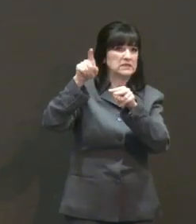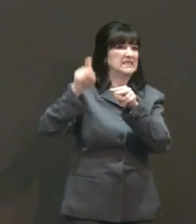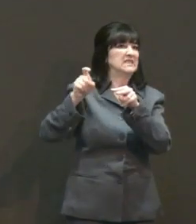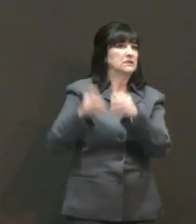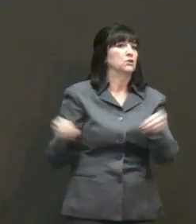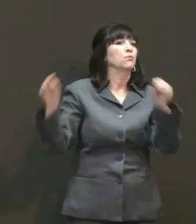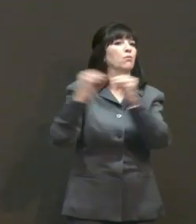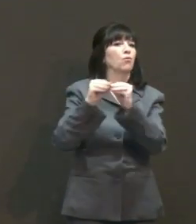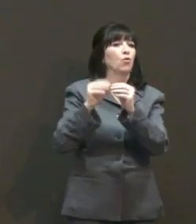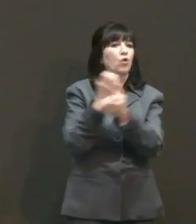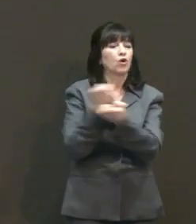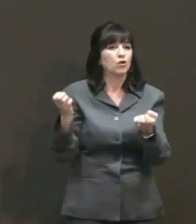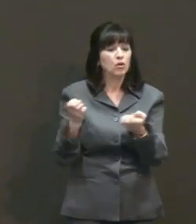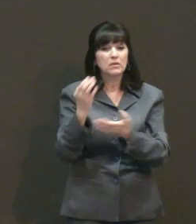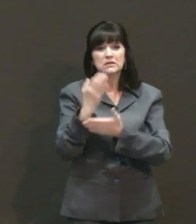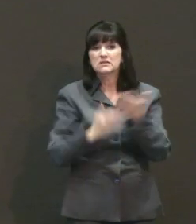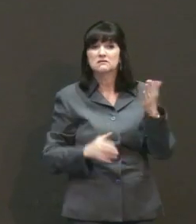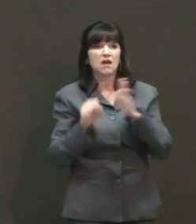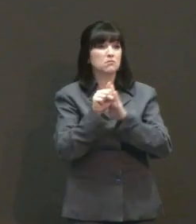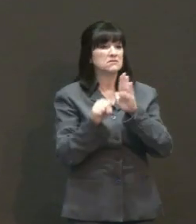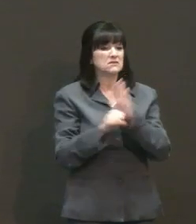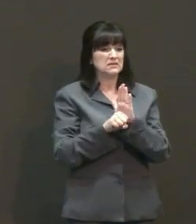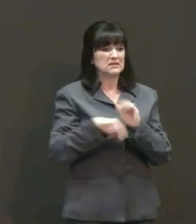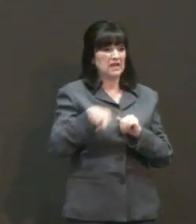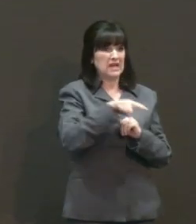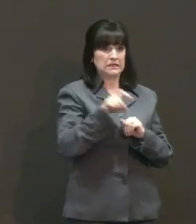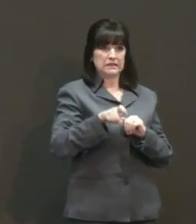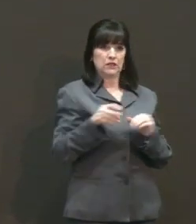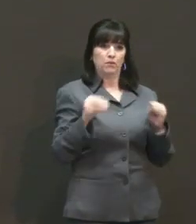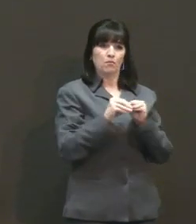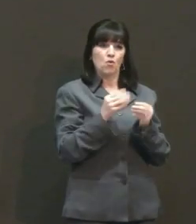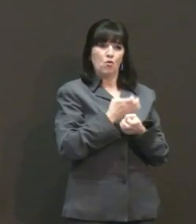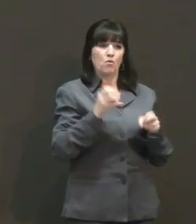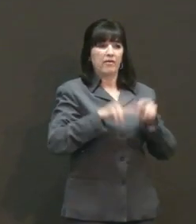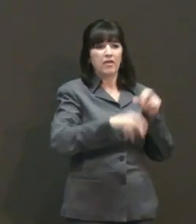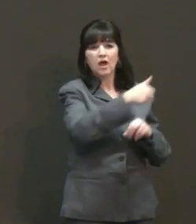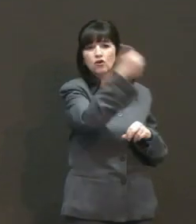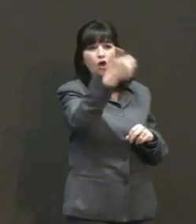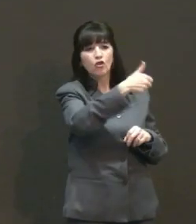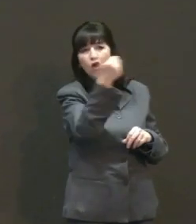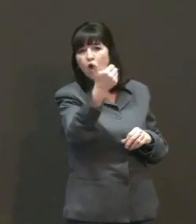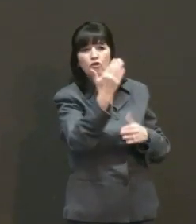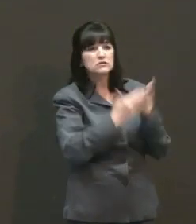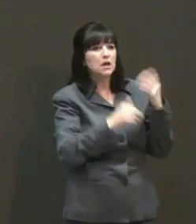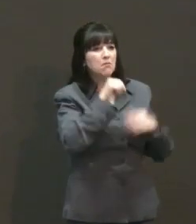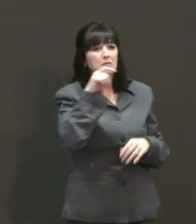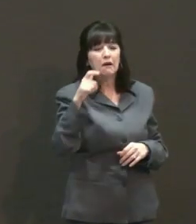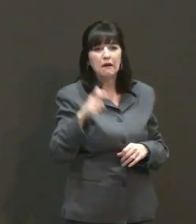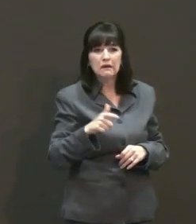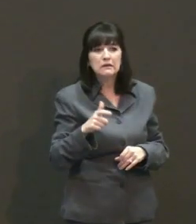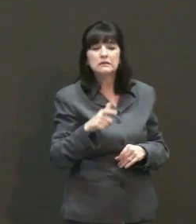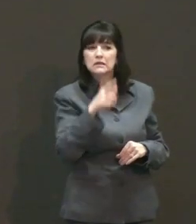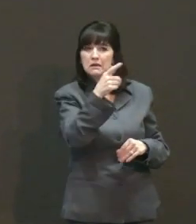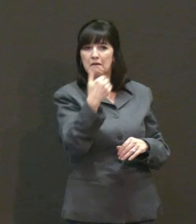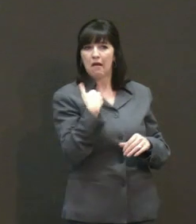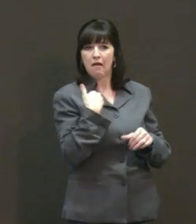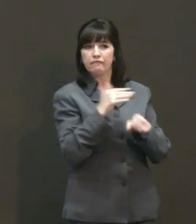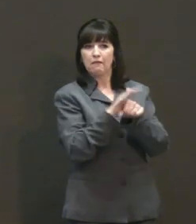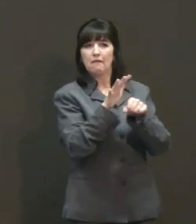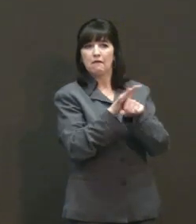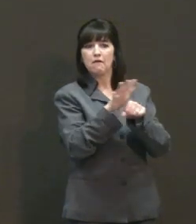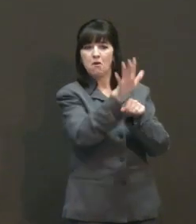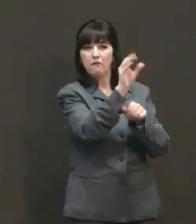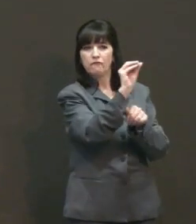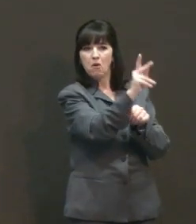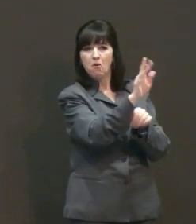country need this equipment more than others. And we've heard on these calls where they've put in charge